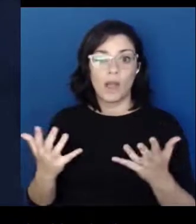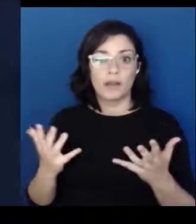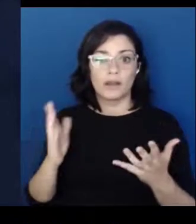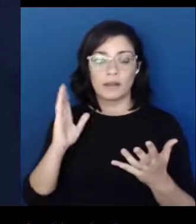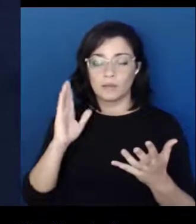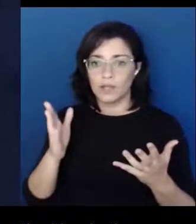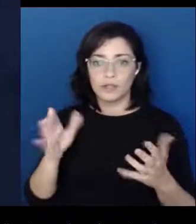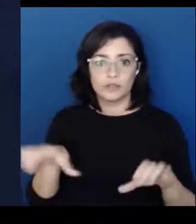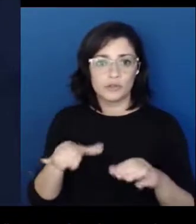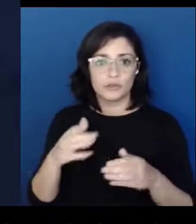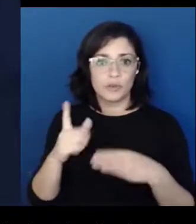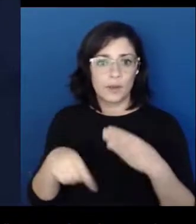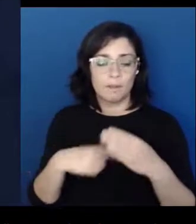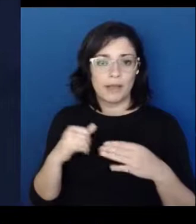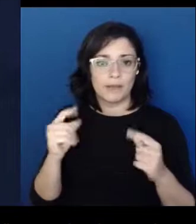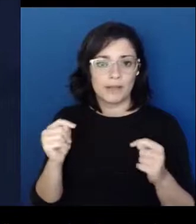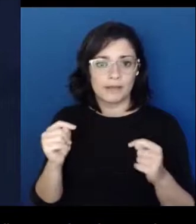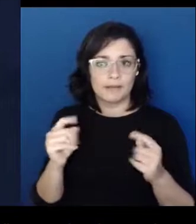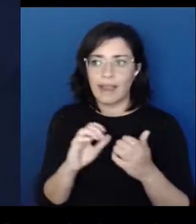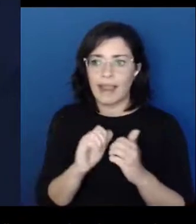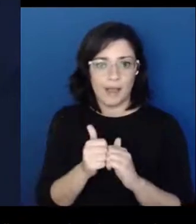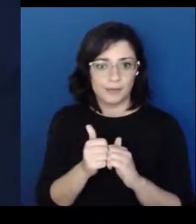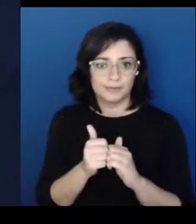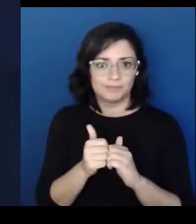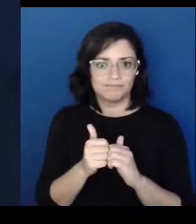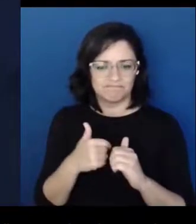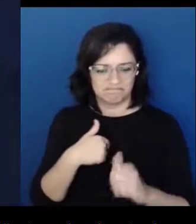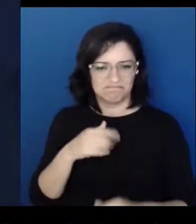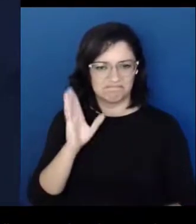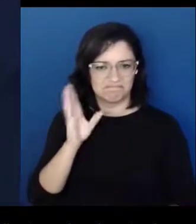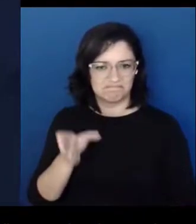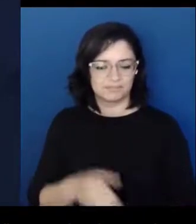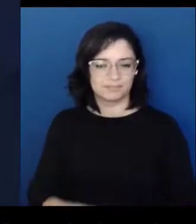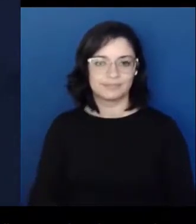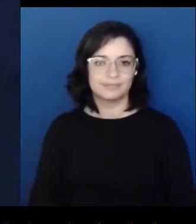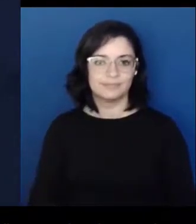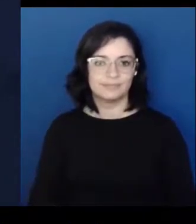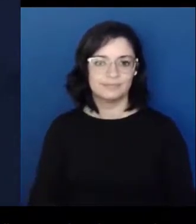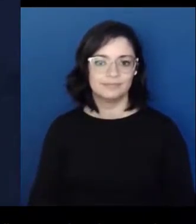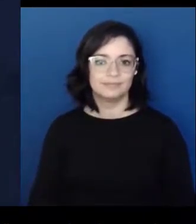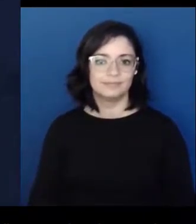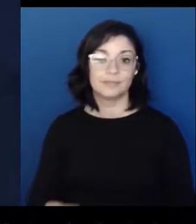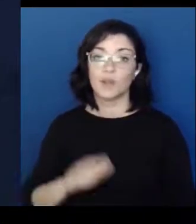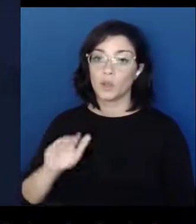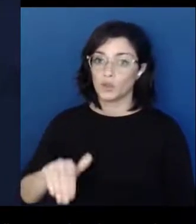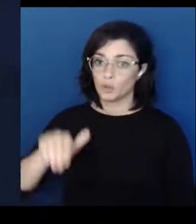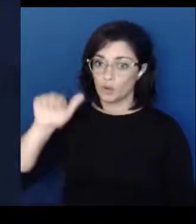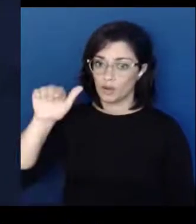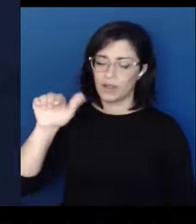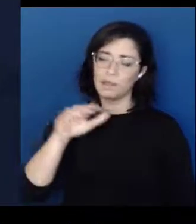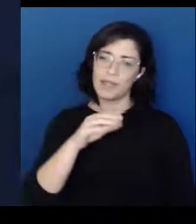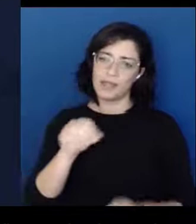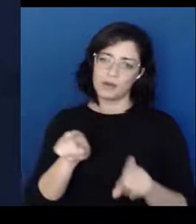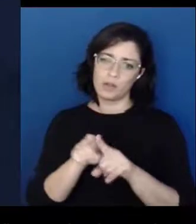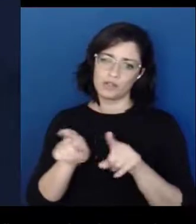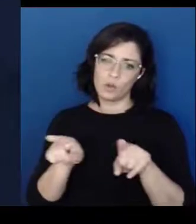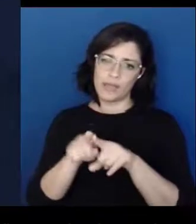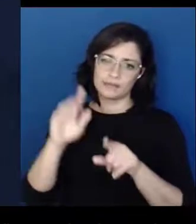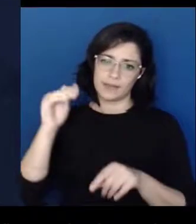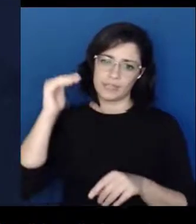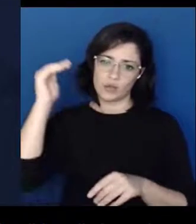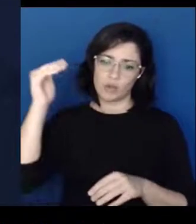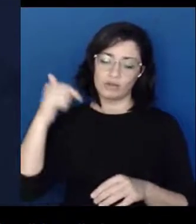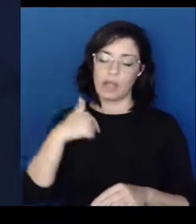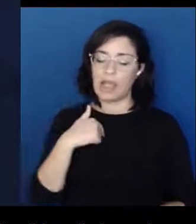that? Growing up and as an adult, all I really knew is that I